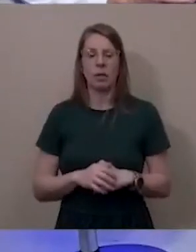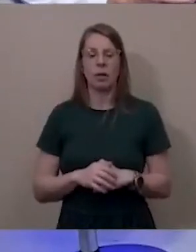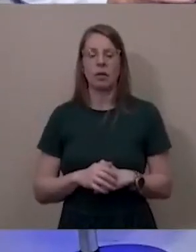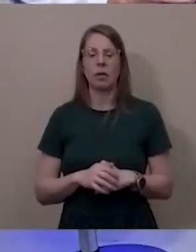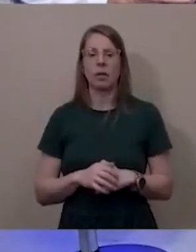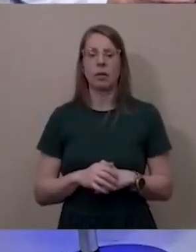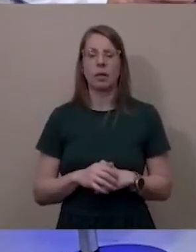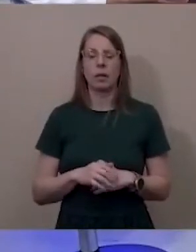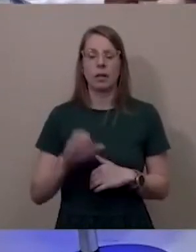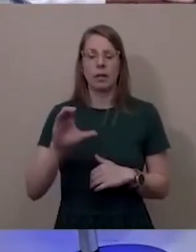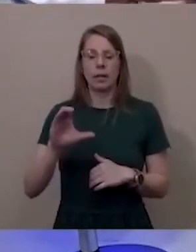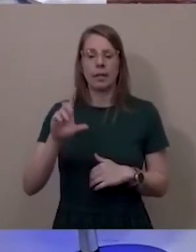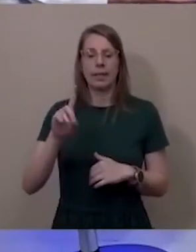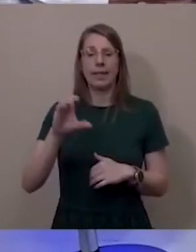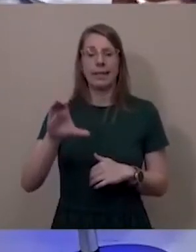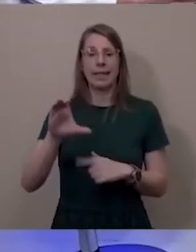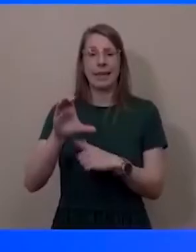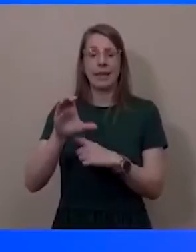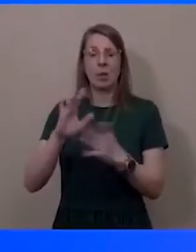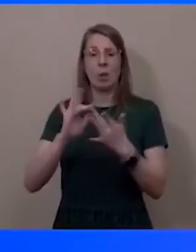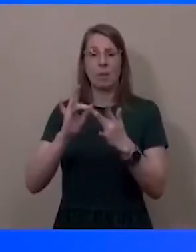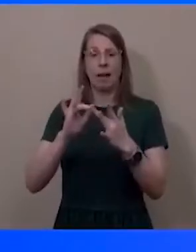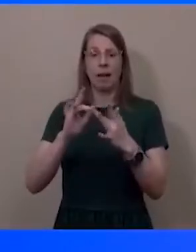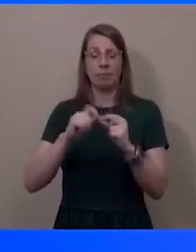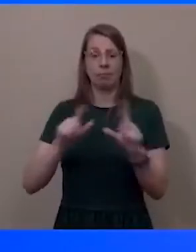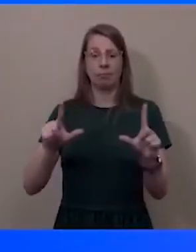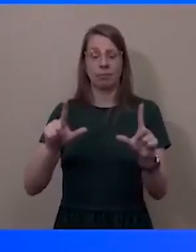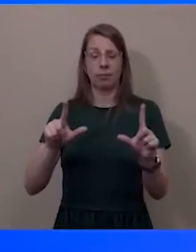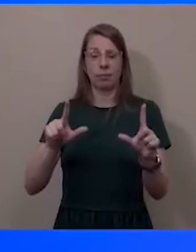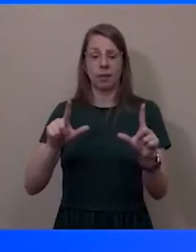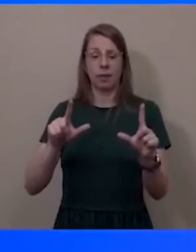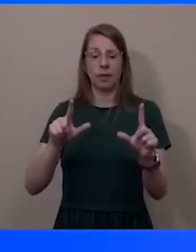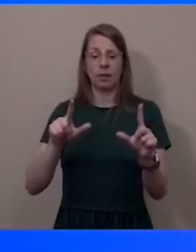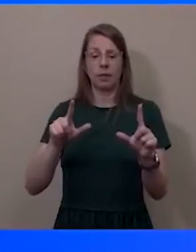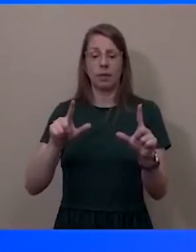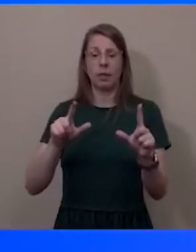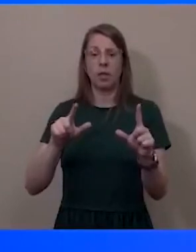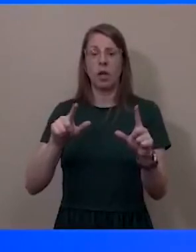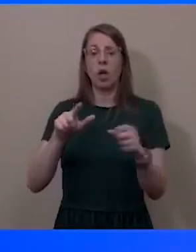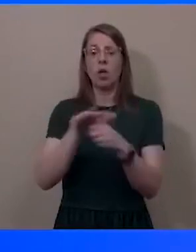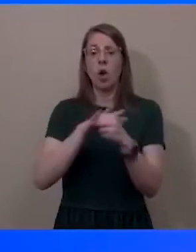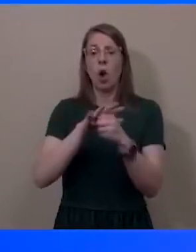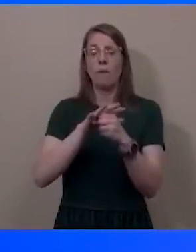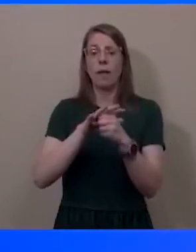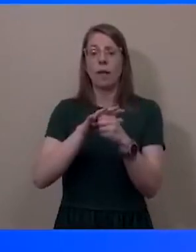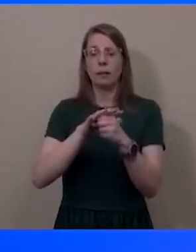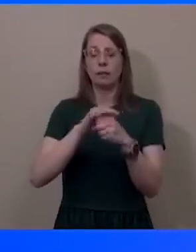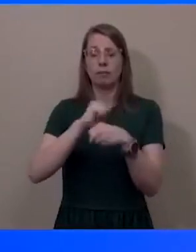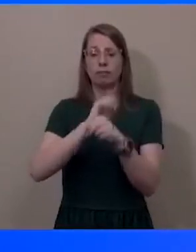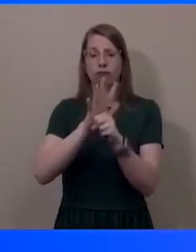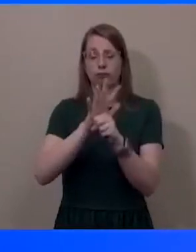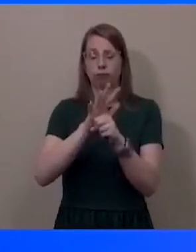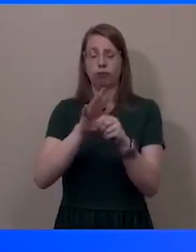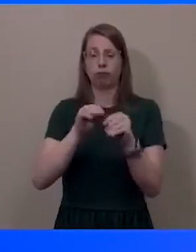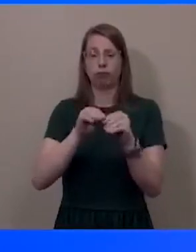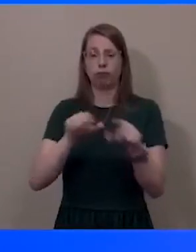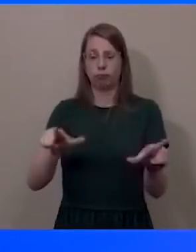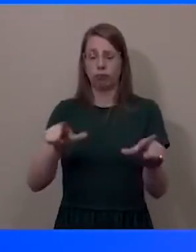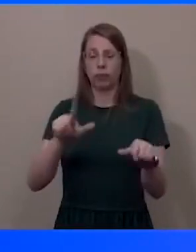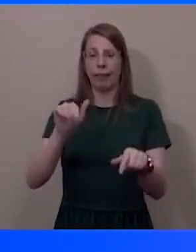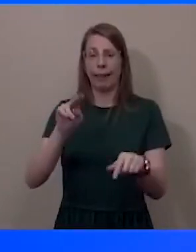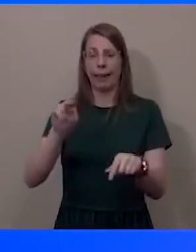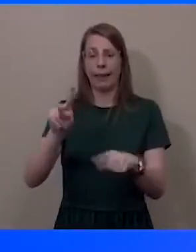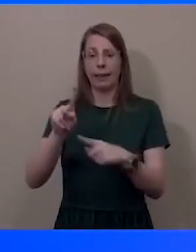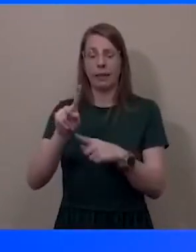that CDC website. They do have a section under their COVID area looking at reinfection. That really hasn't been updated now